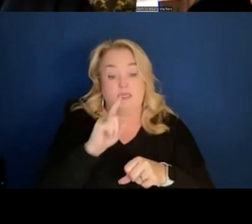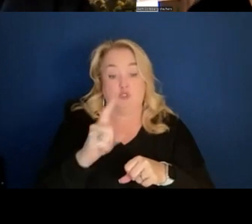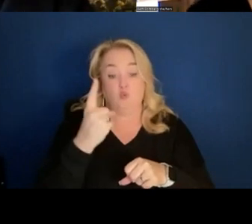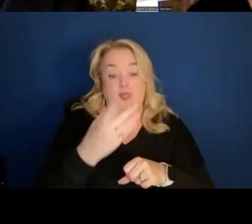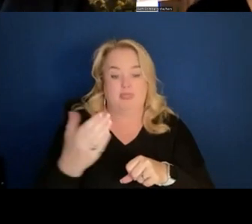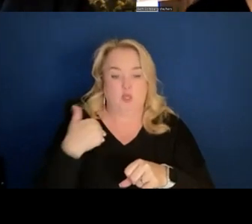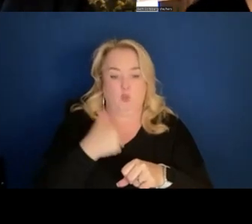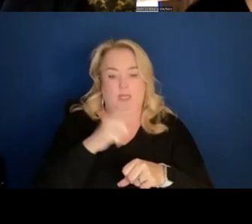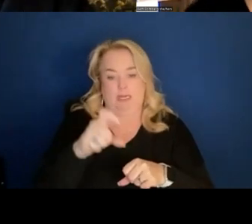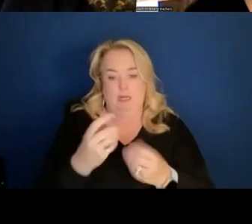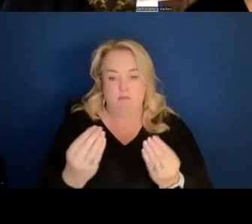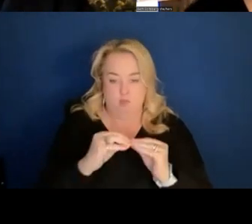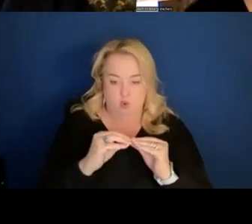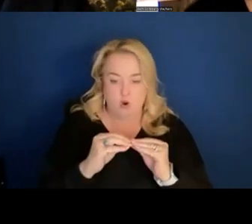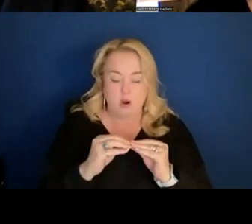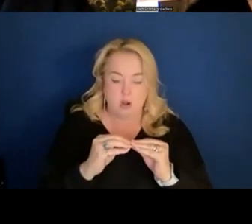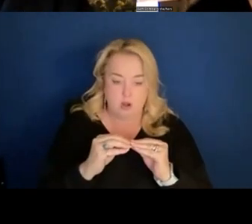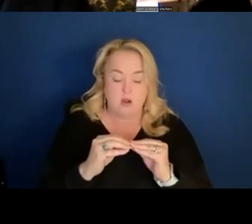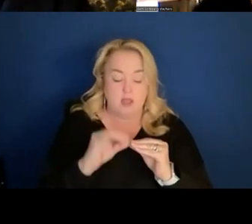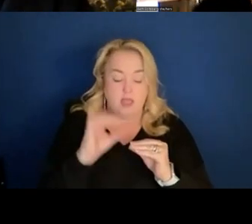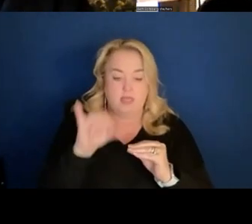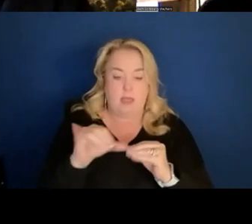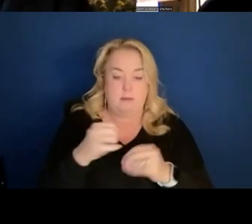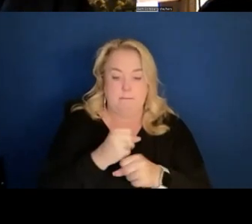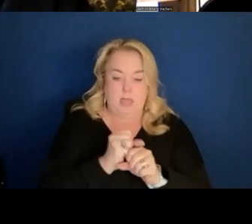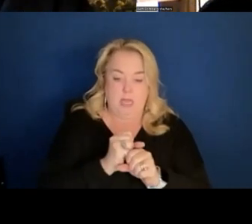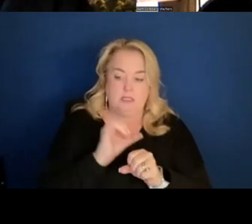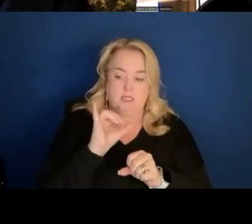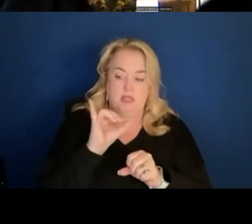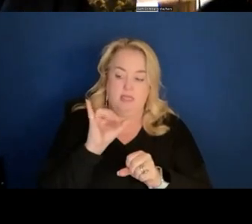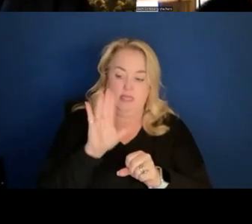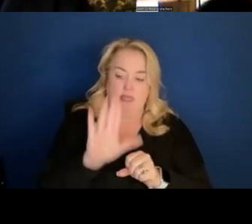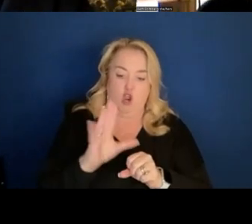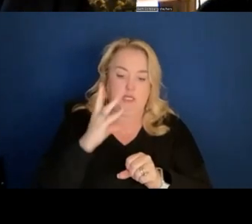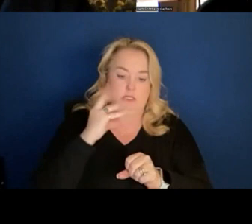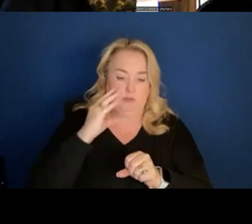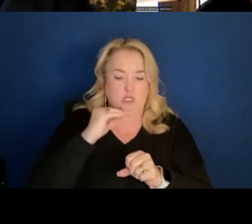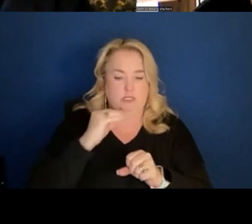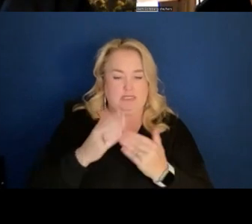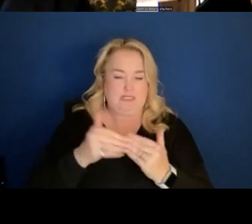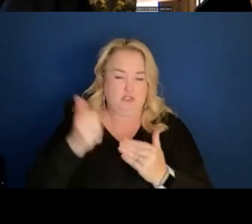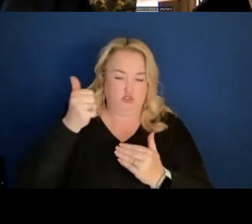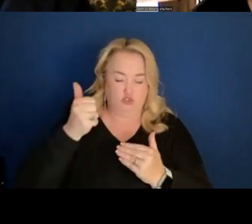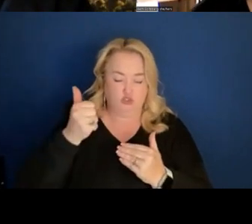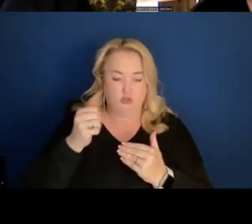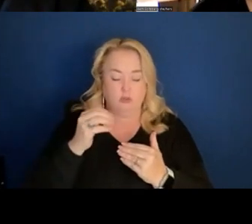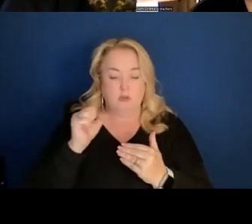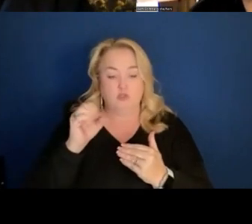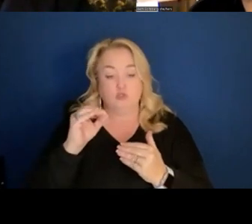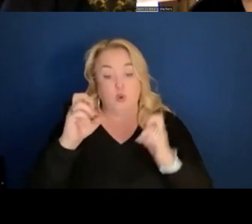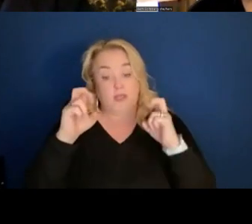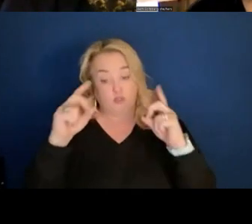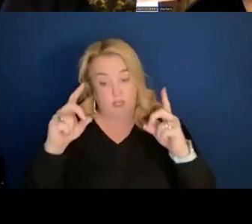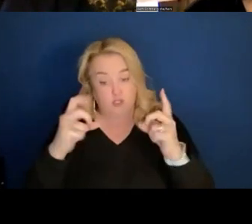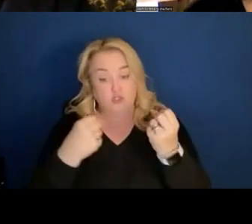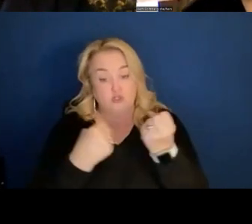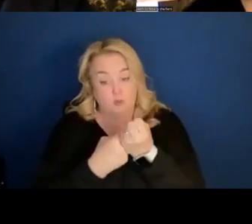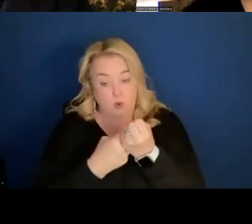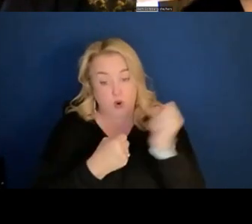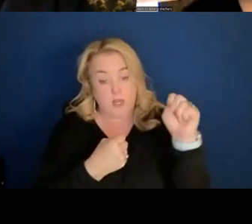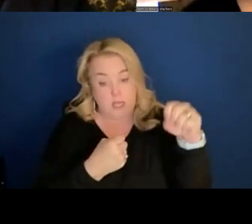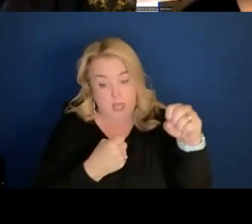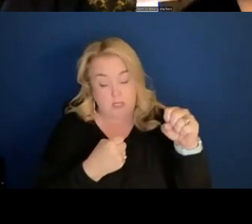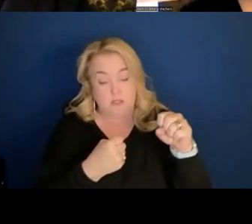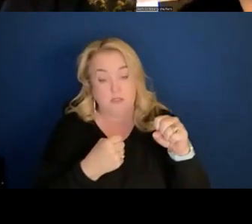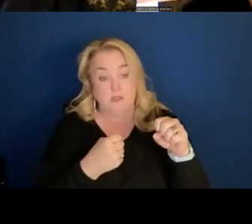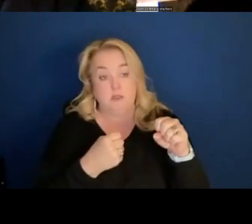of, something that can make this journey a little easier. So in addition to the education and support